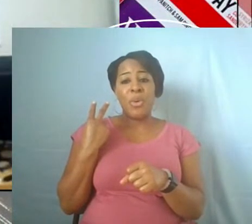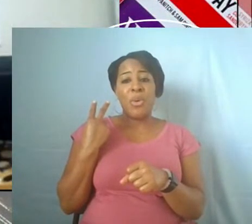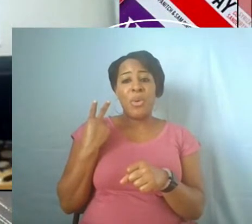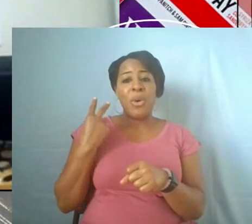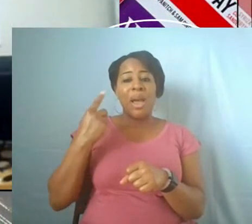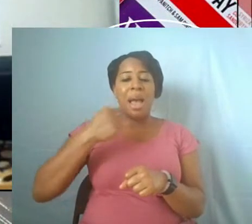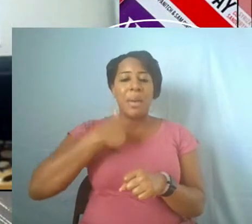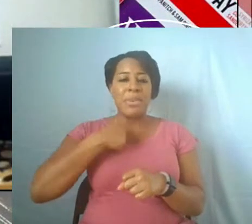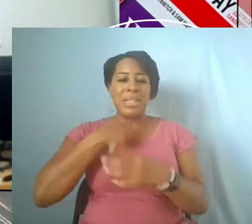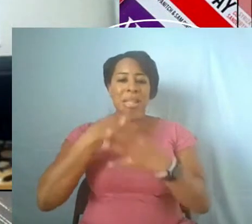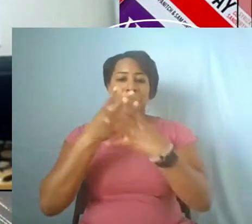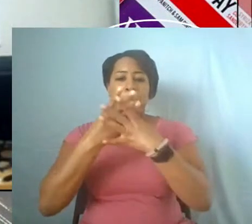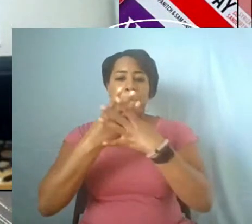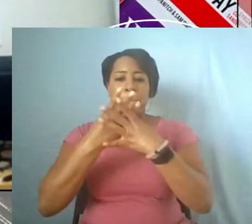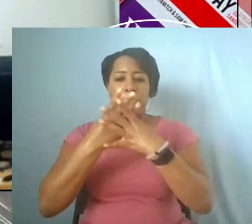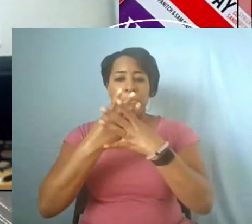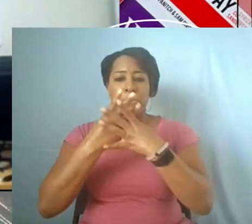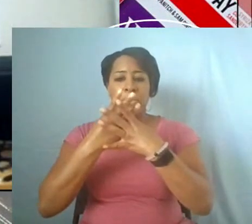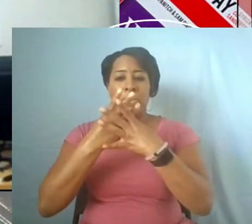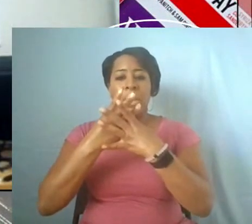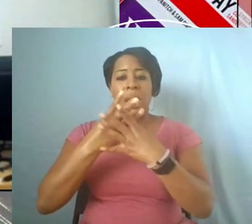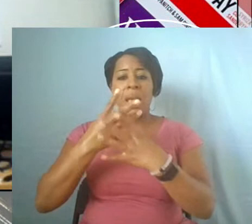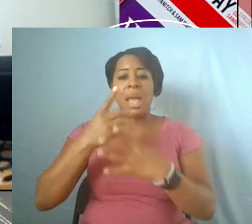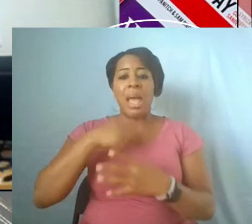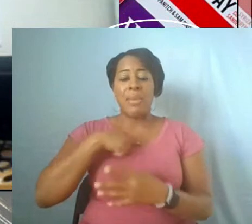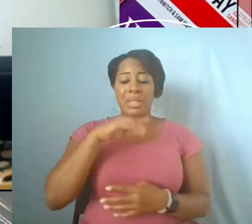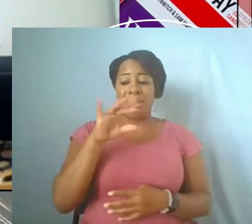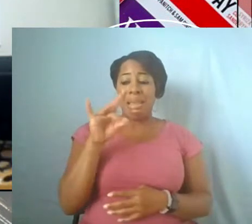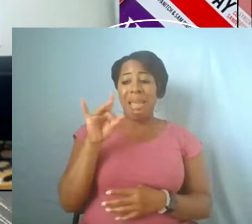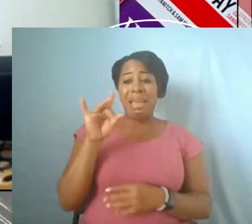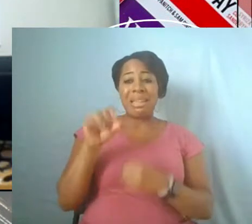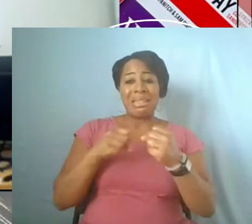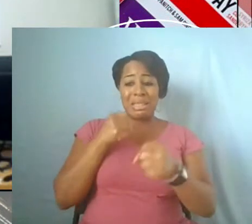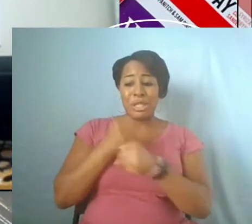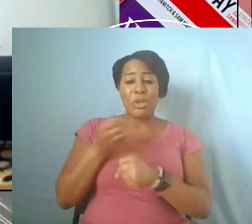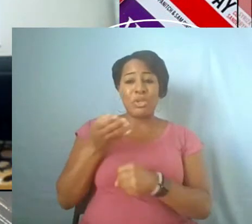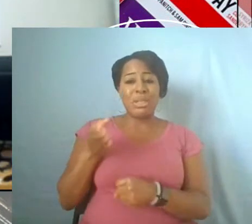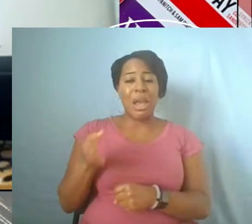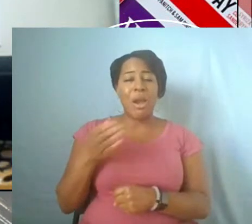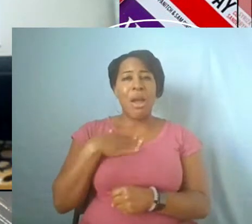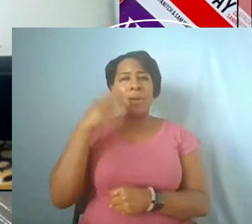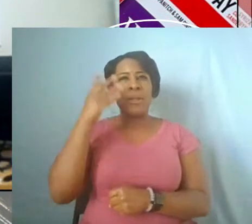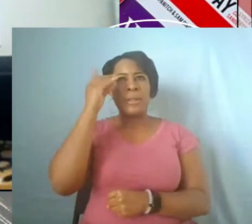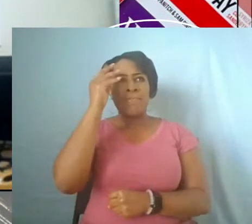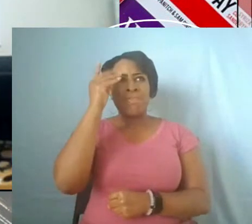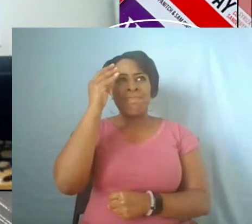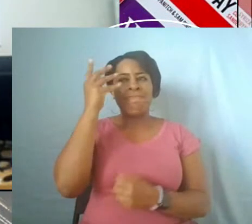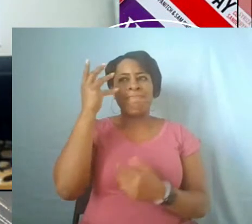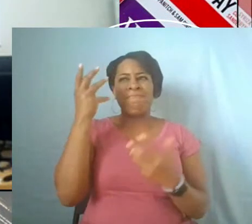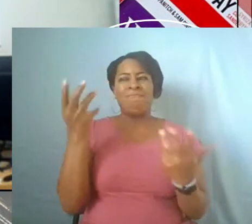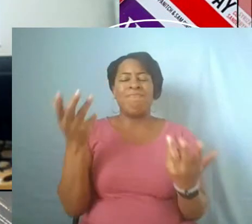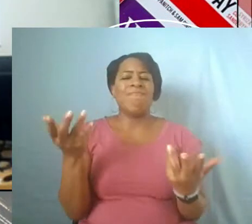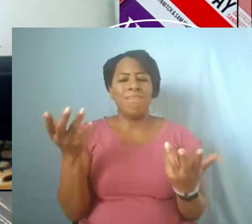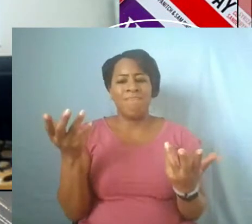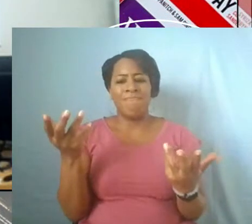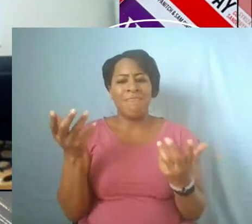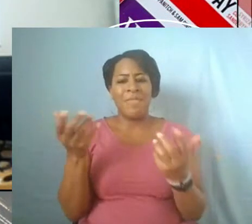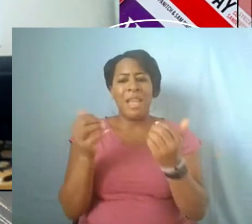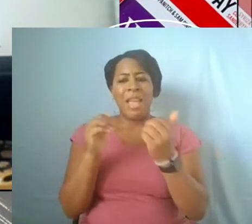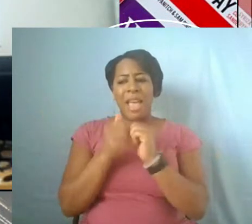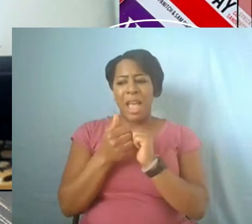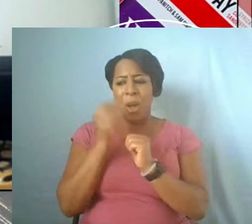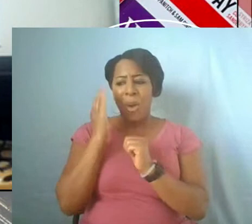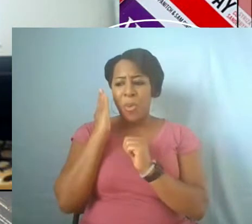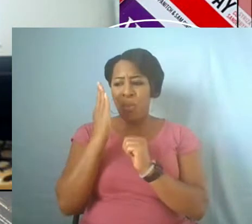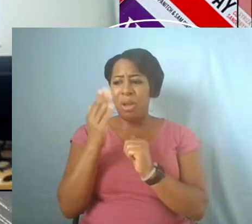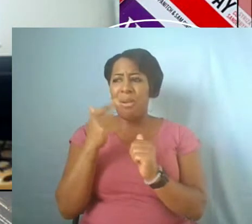State Prison where I served 18 of my 31 years, wondering exactly how I was going to make 31